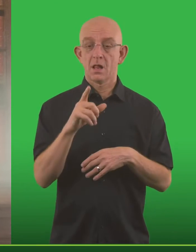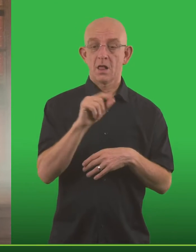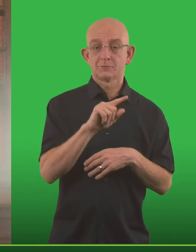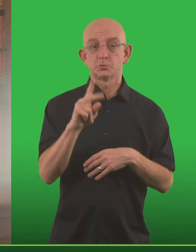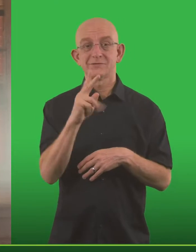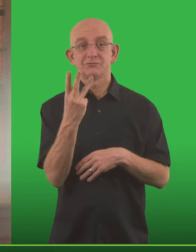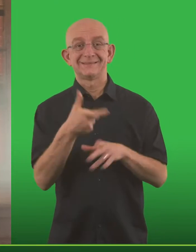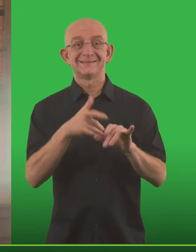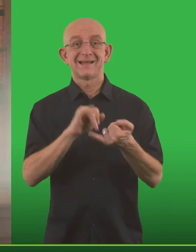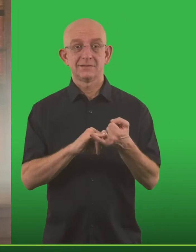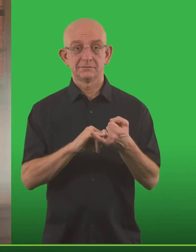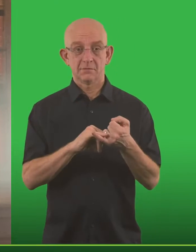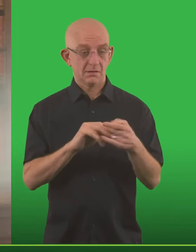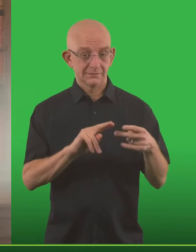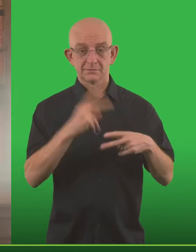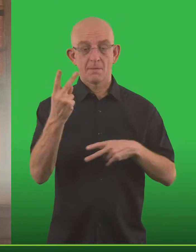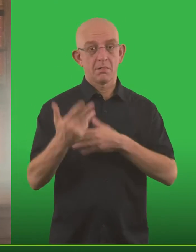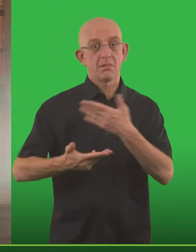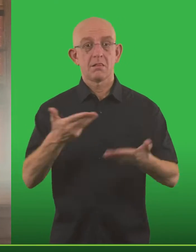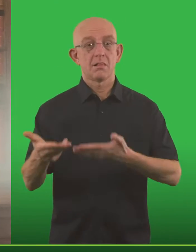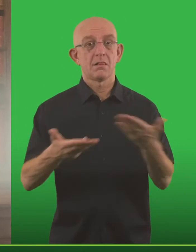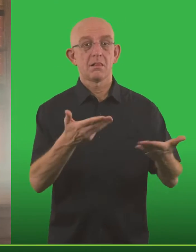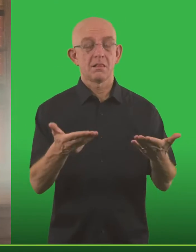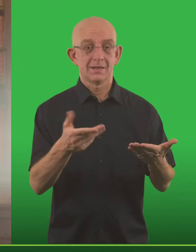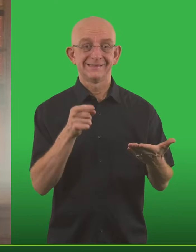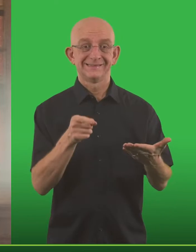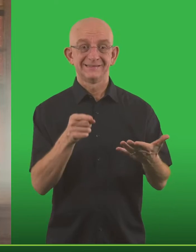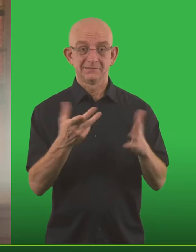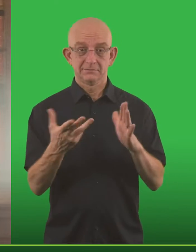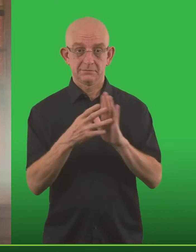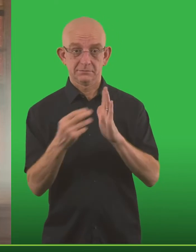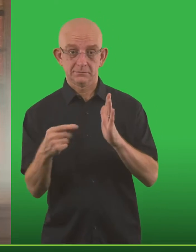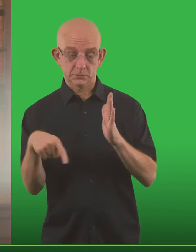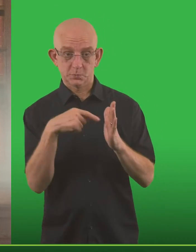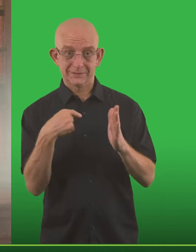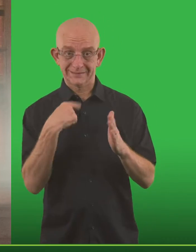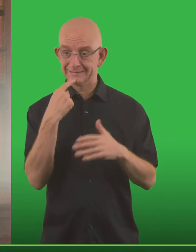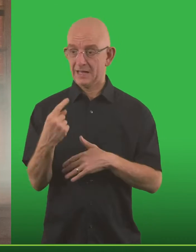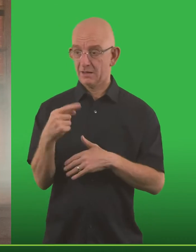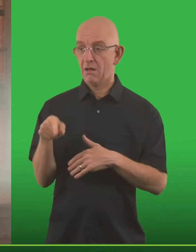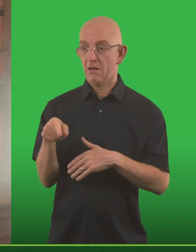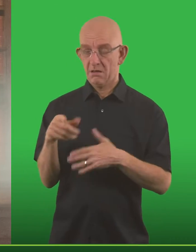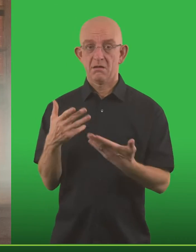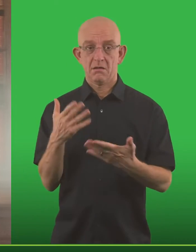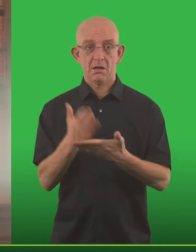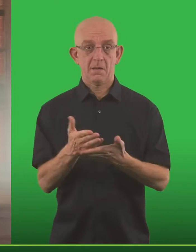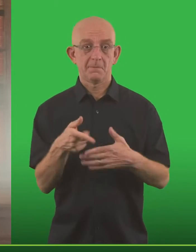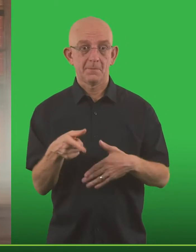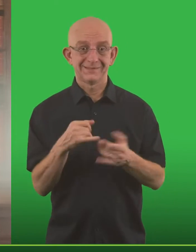Doubling time is about 11 to 23 days, thereabouts. As I say, we're on where the modelling said we would be at this